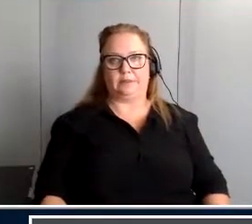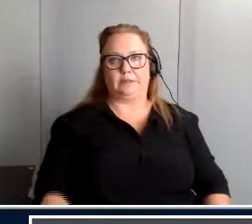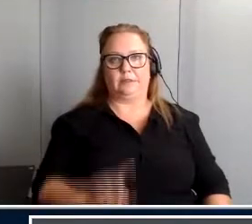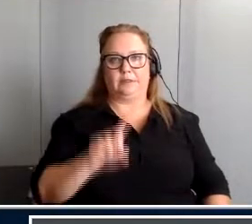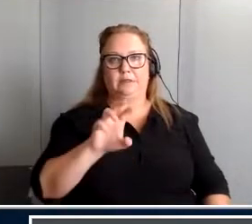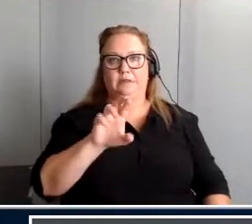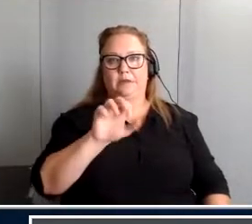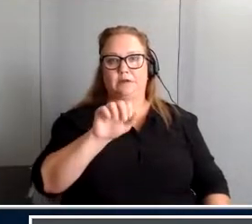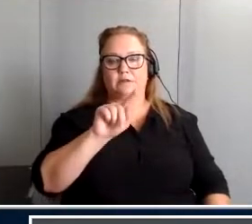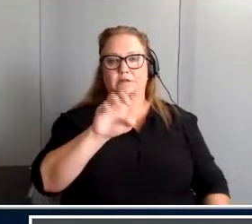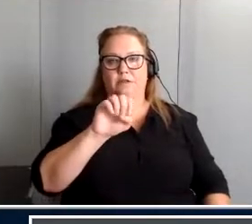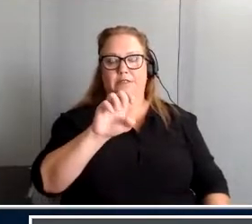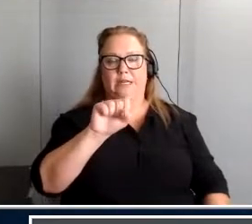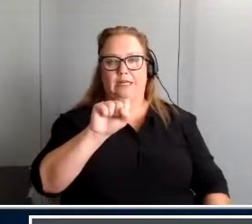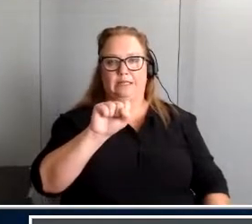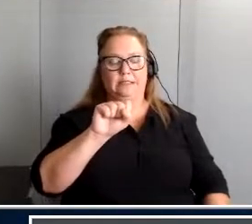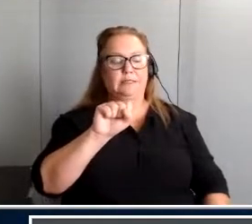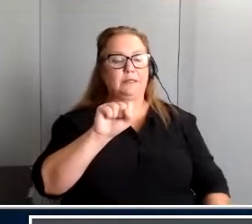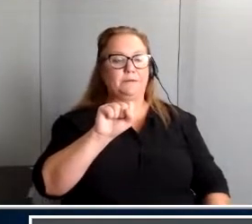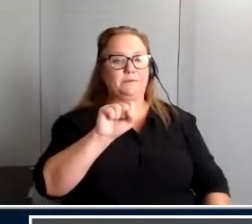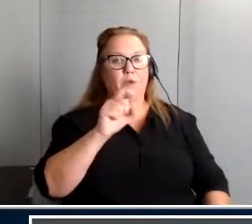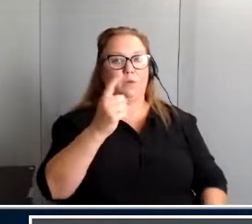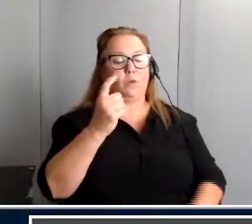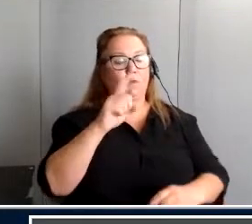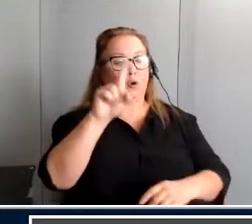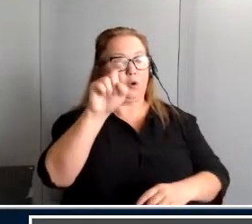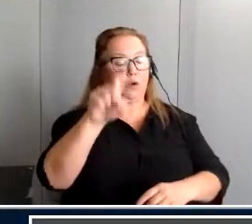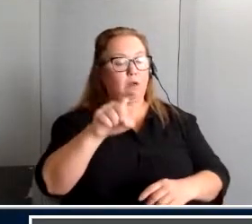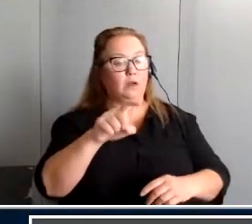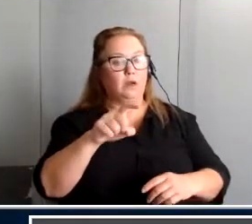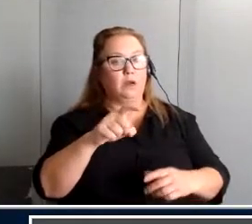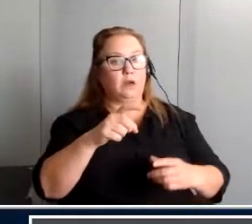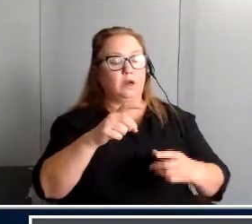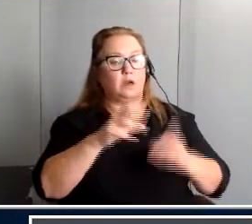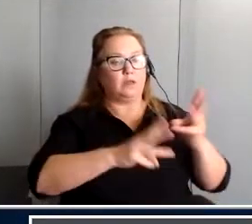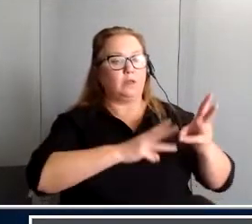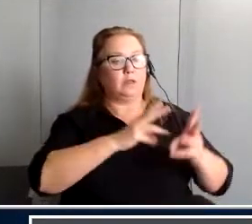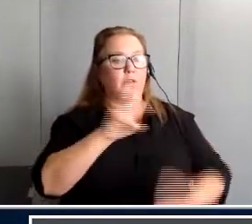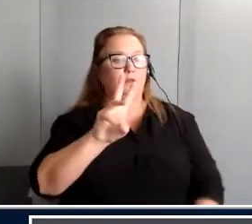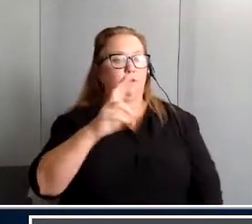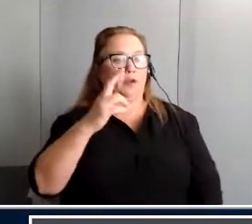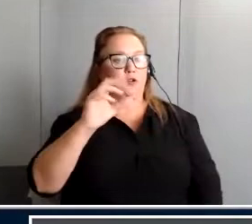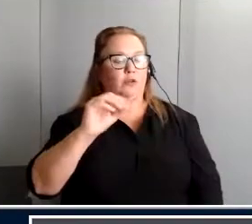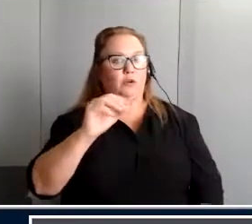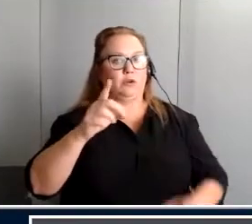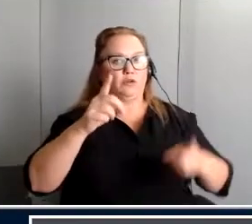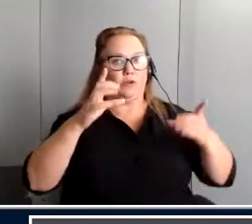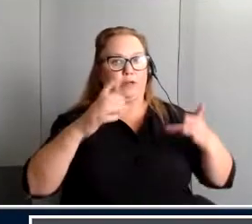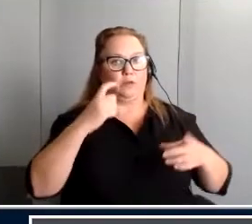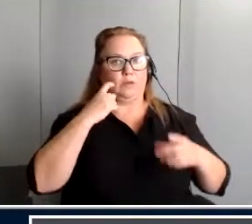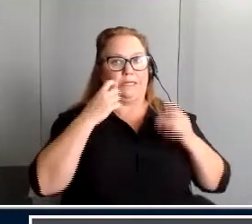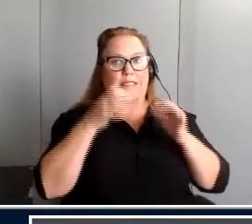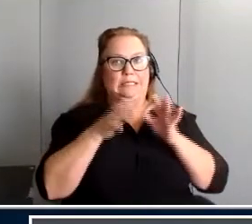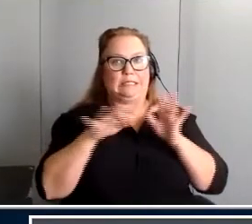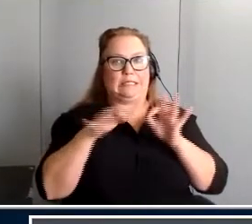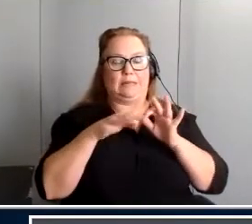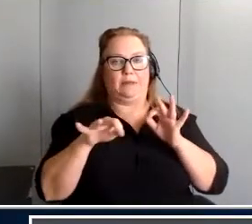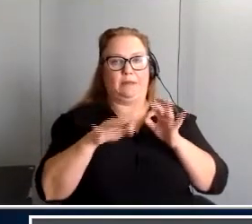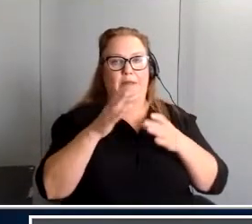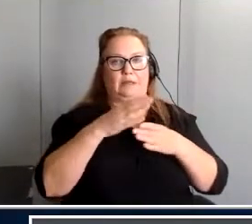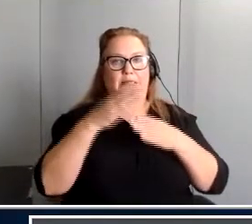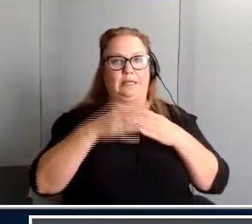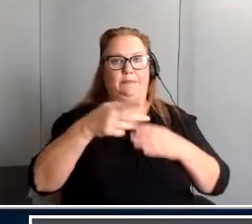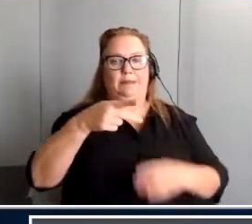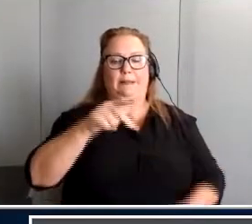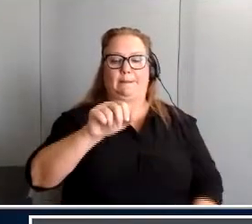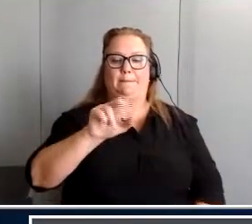to you from Isaac. What do you make of the World Health Organization's director's recent statement, the end of the pandemic